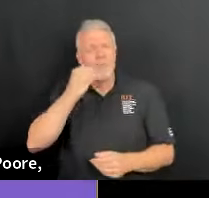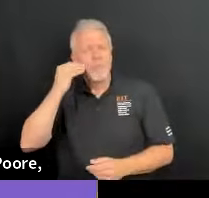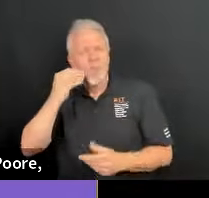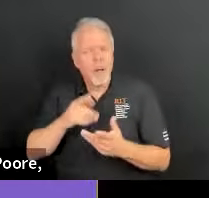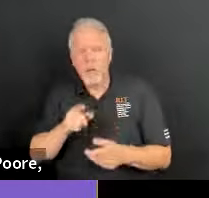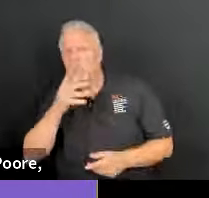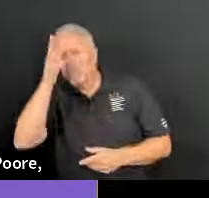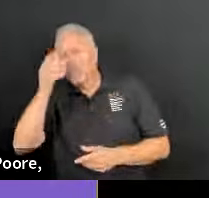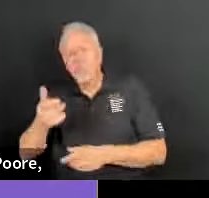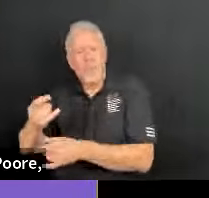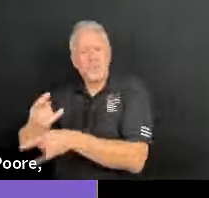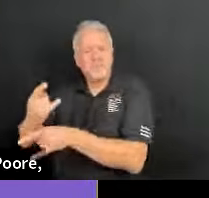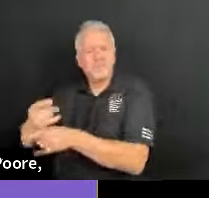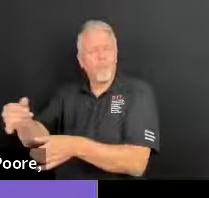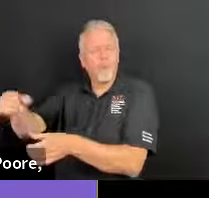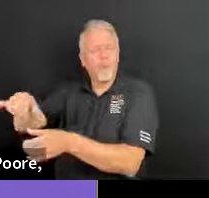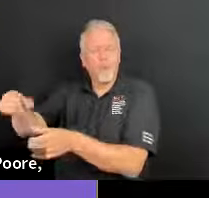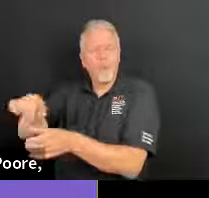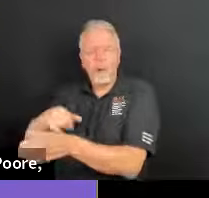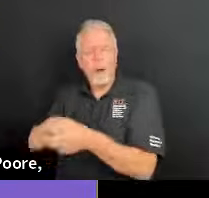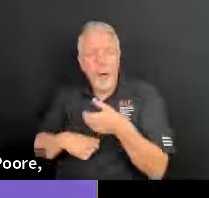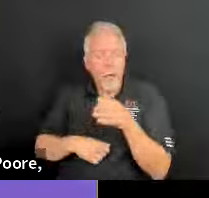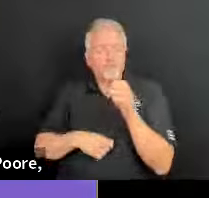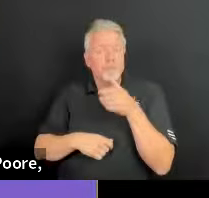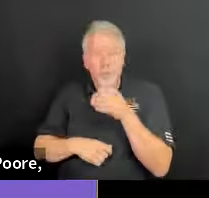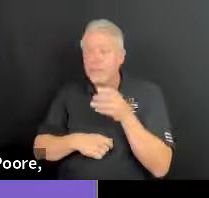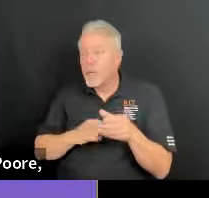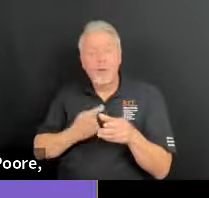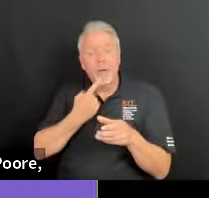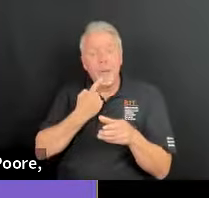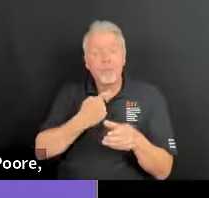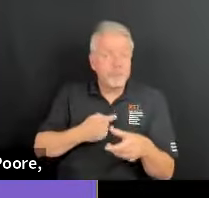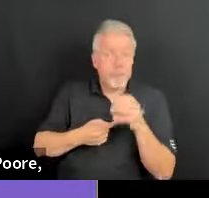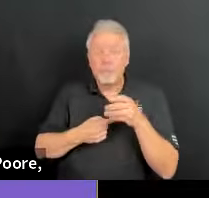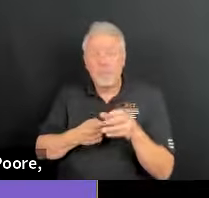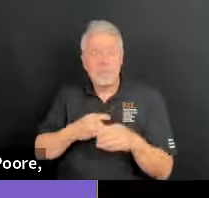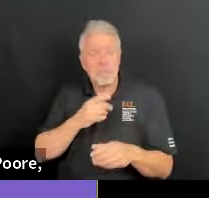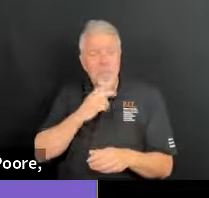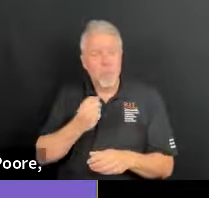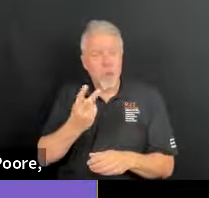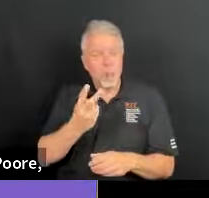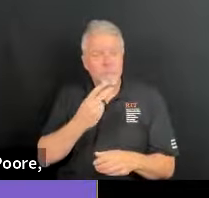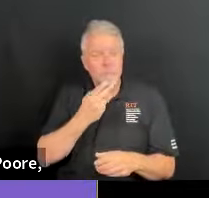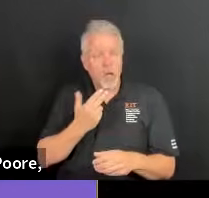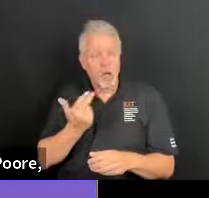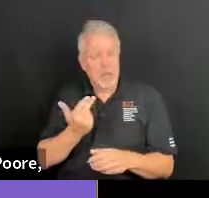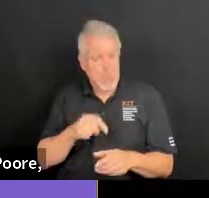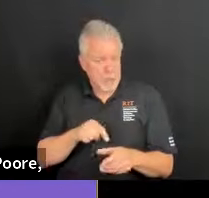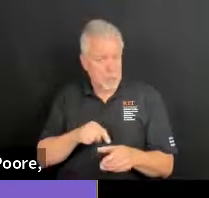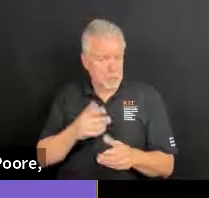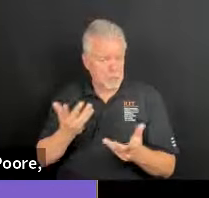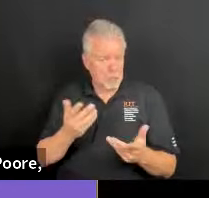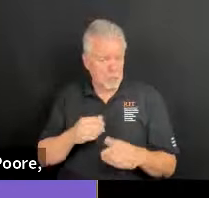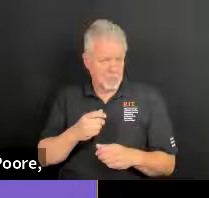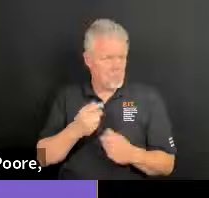or when they start drinking alcohol, perhaps at home, they start adding it to their soda, at